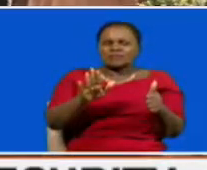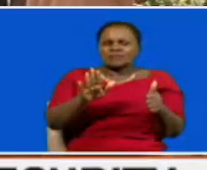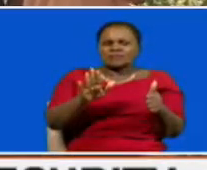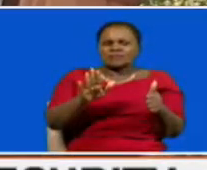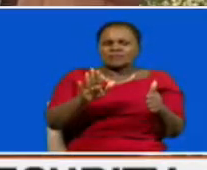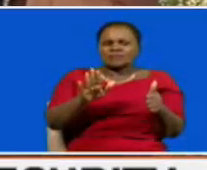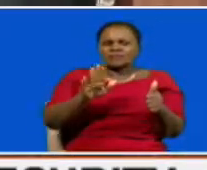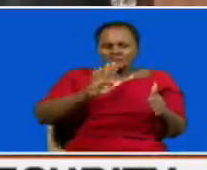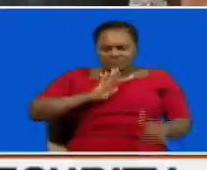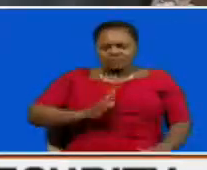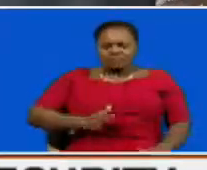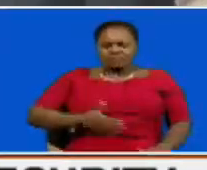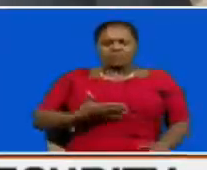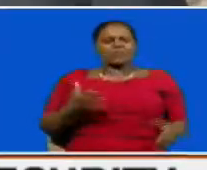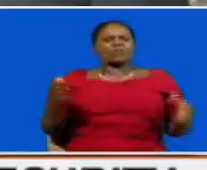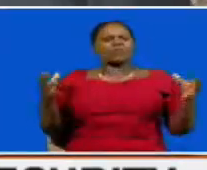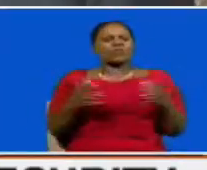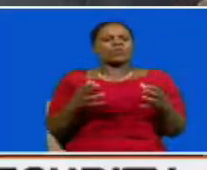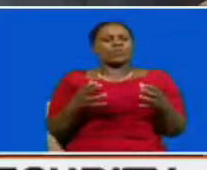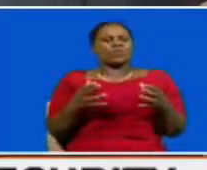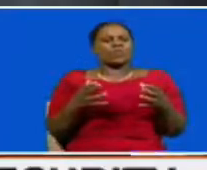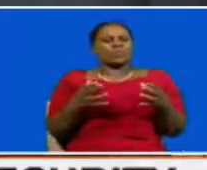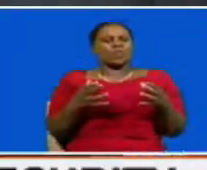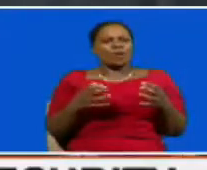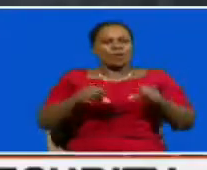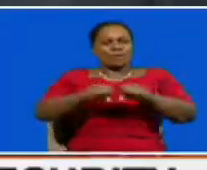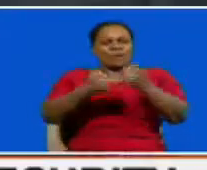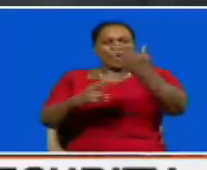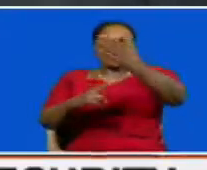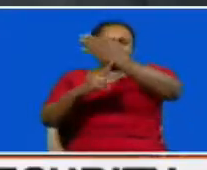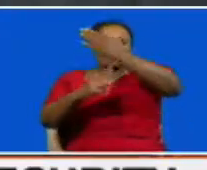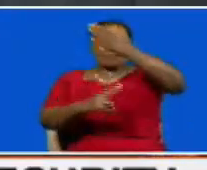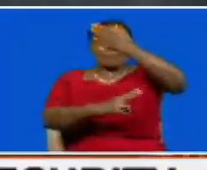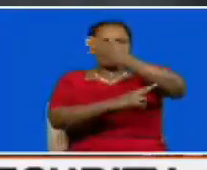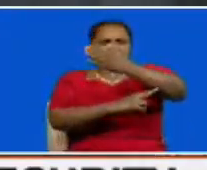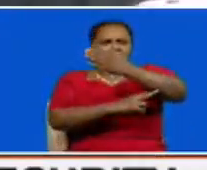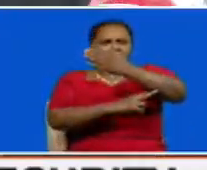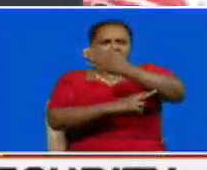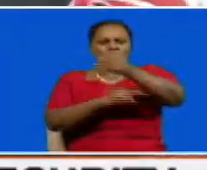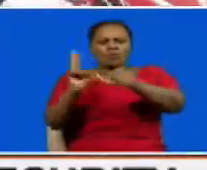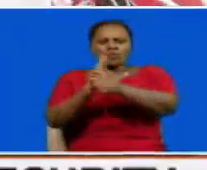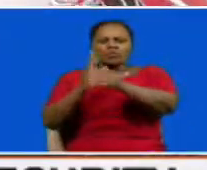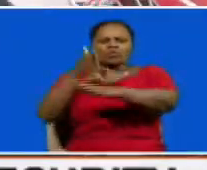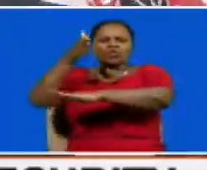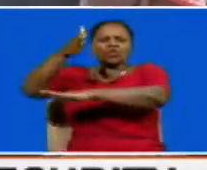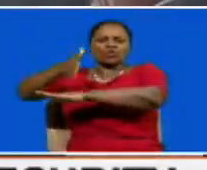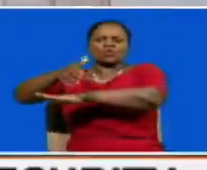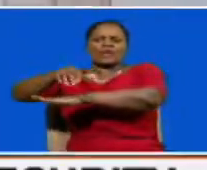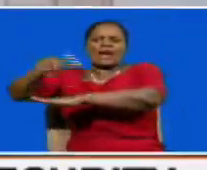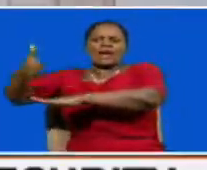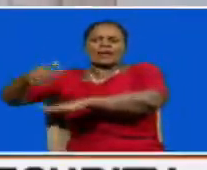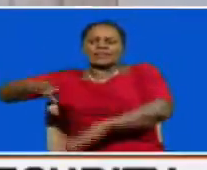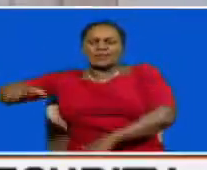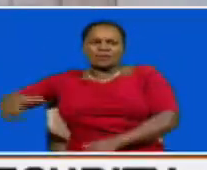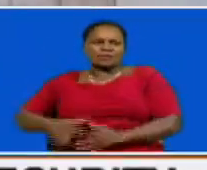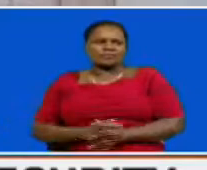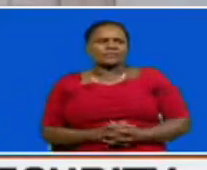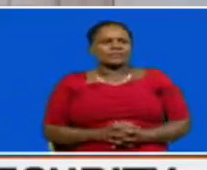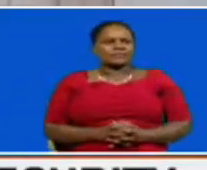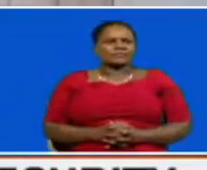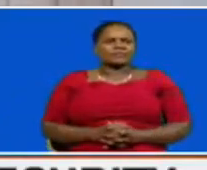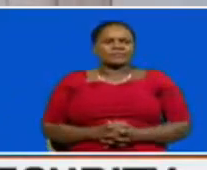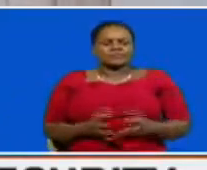Angry residents of Kiamanyeki village destroyed a footbridge that Gategi residents use while crossing to Kirinyaga. We need